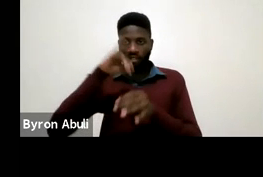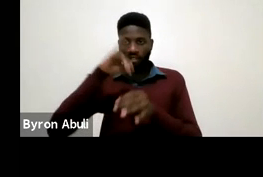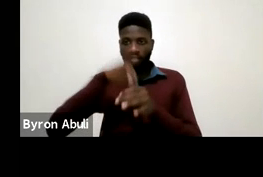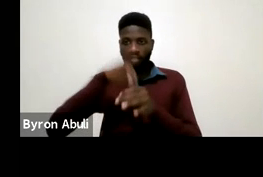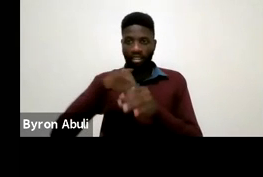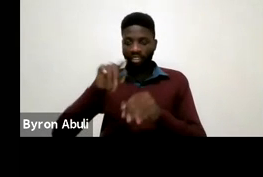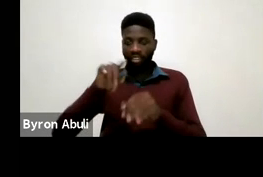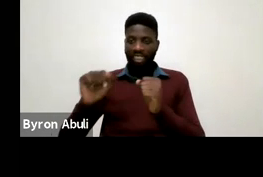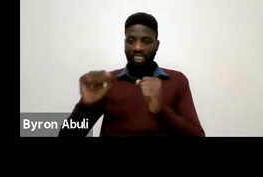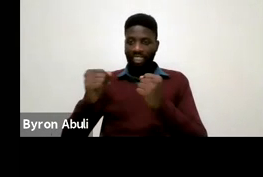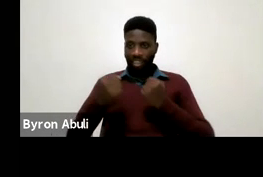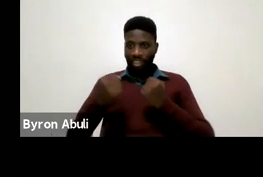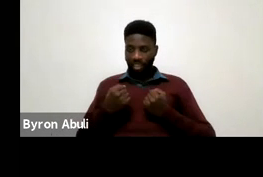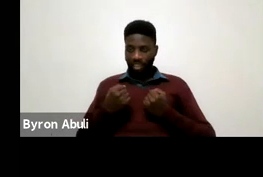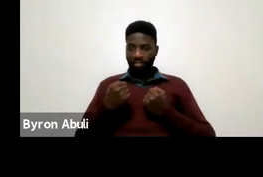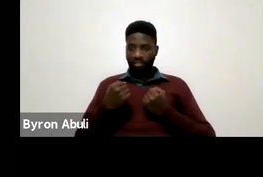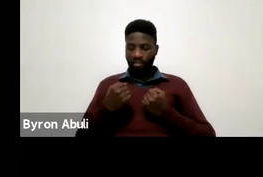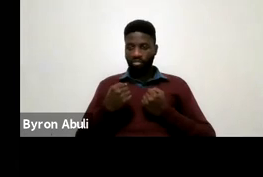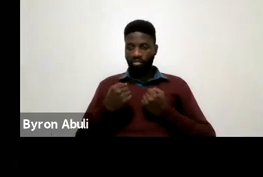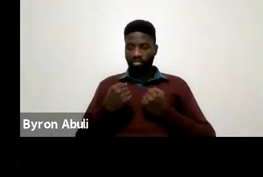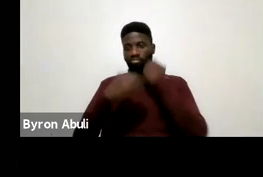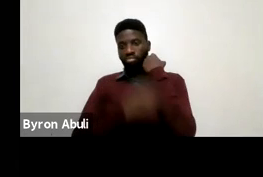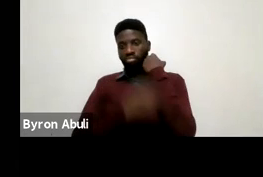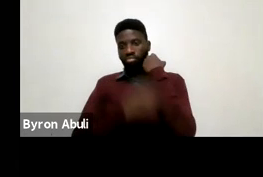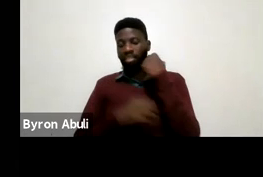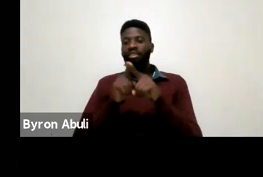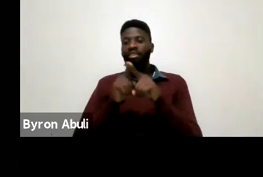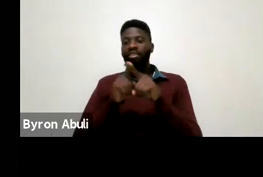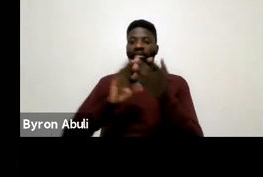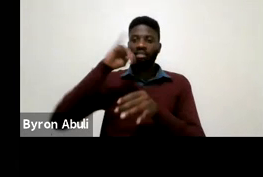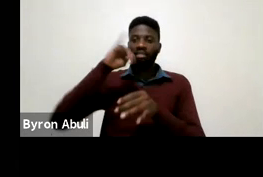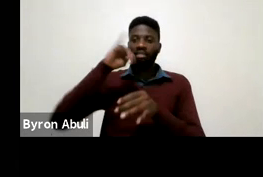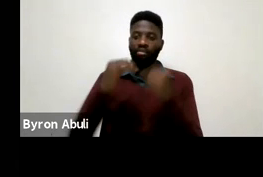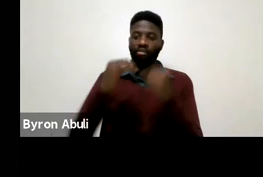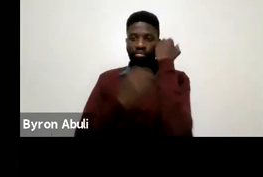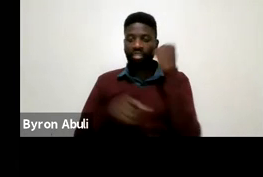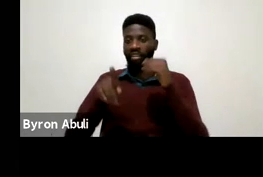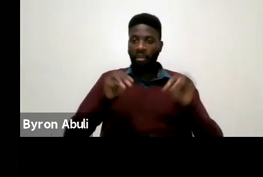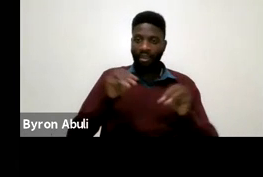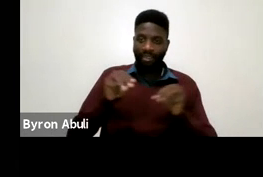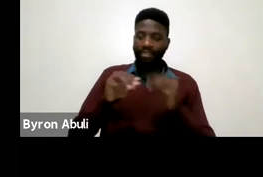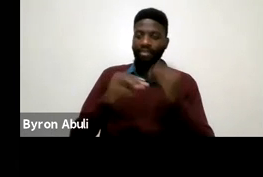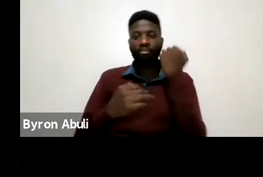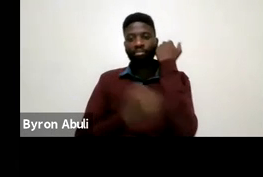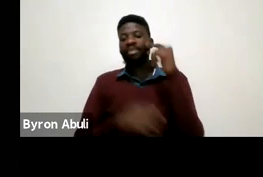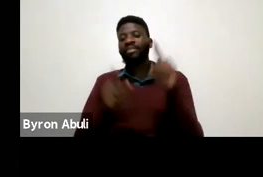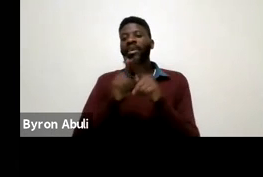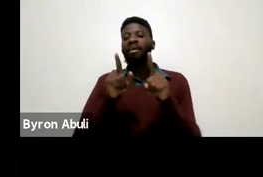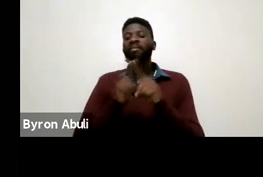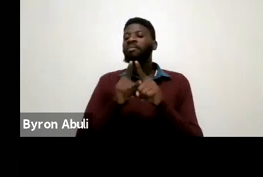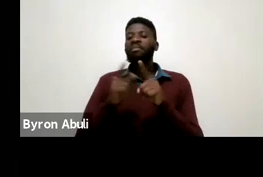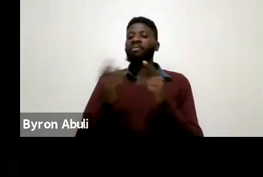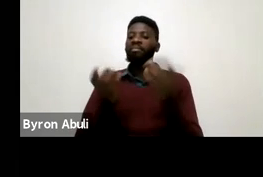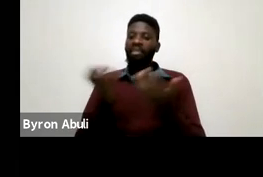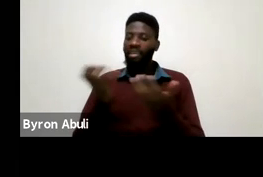you'll be a poor investor. If you are a poor manager, then you will be running an empire of poor investments. So that's